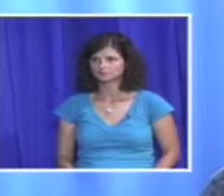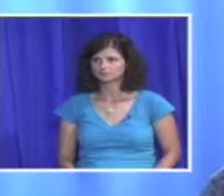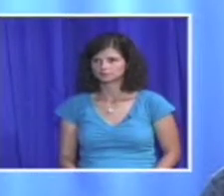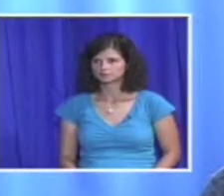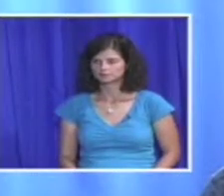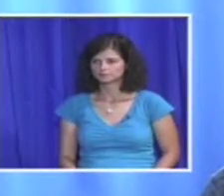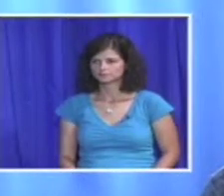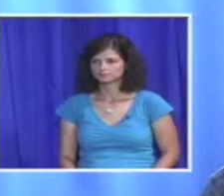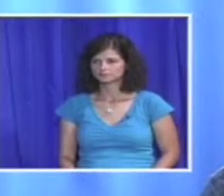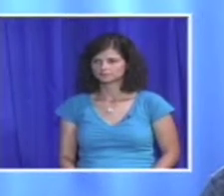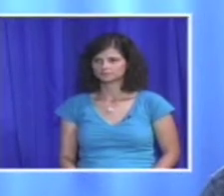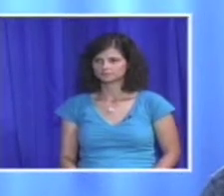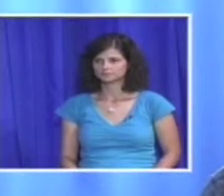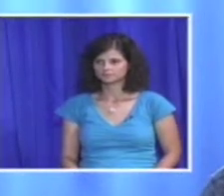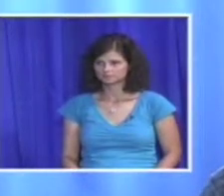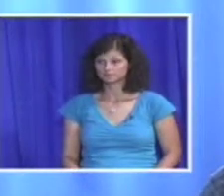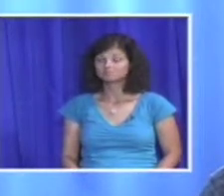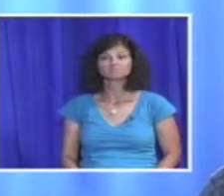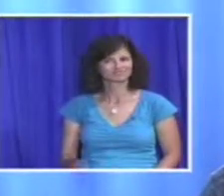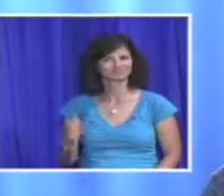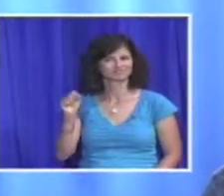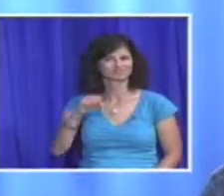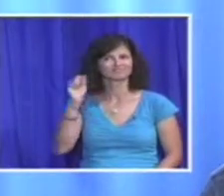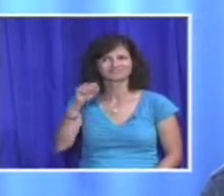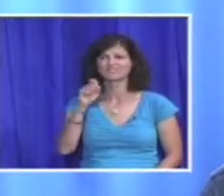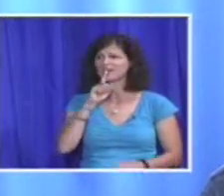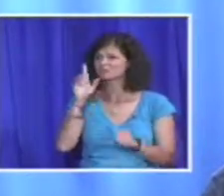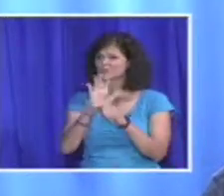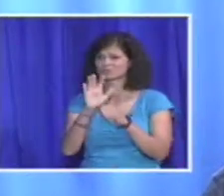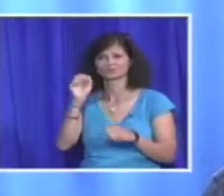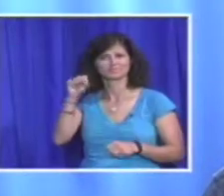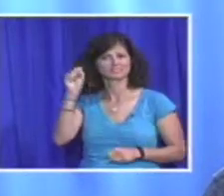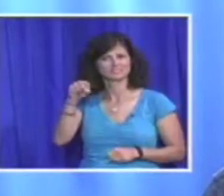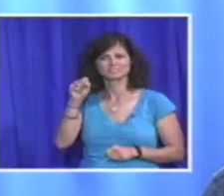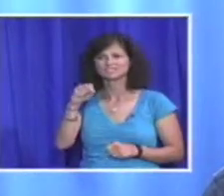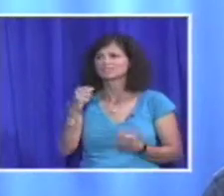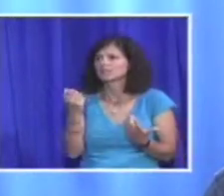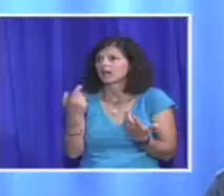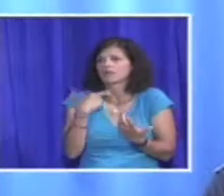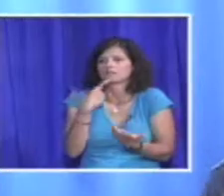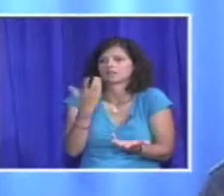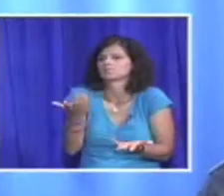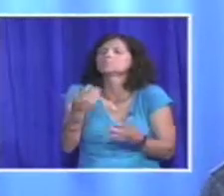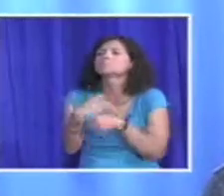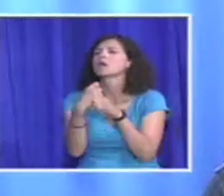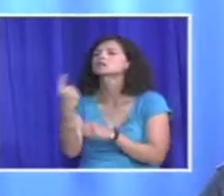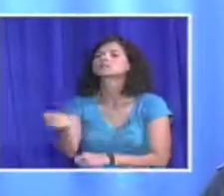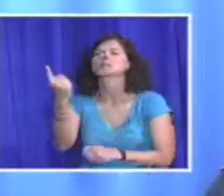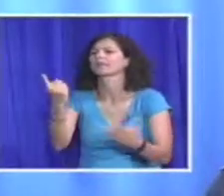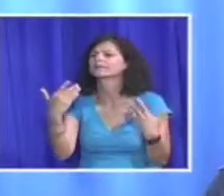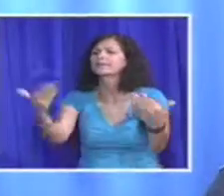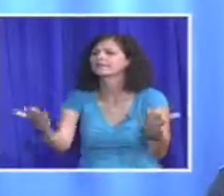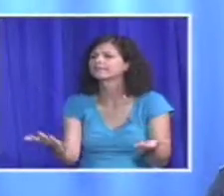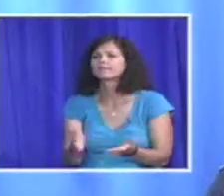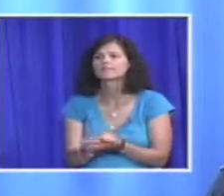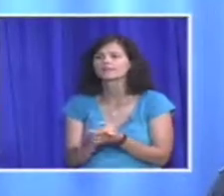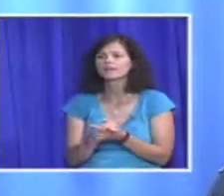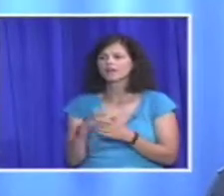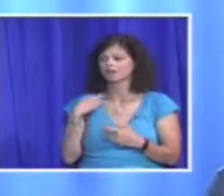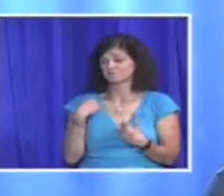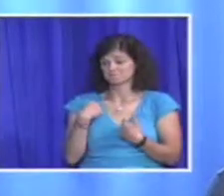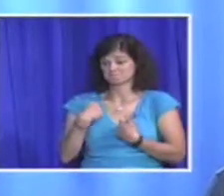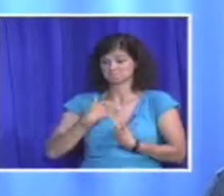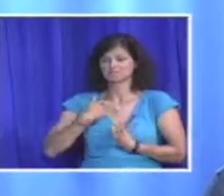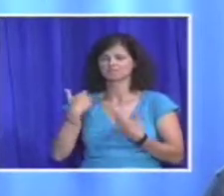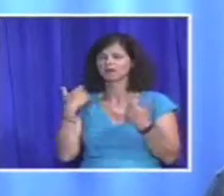I'd say just make something. For me, I still jump around into different